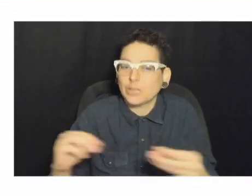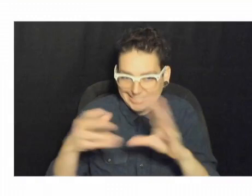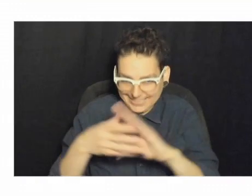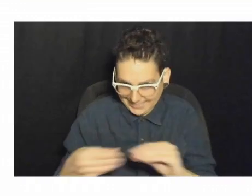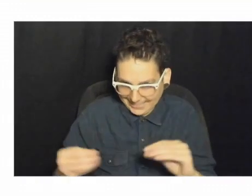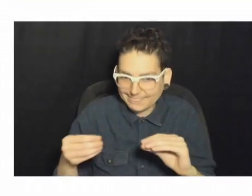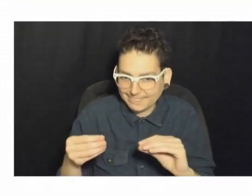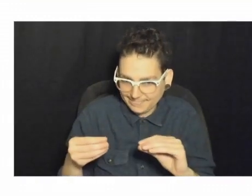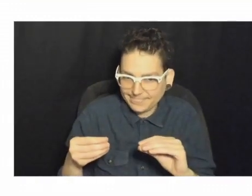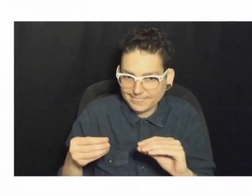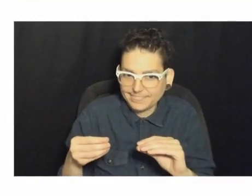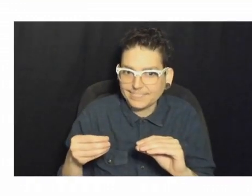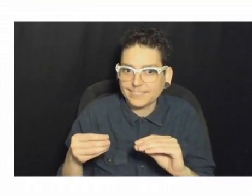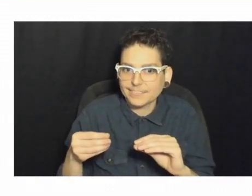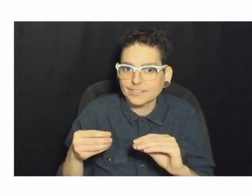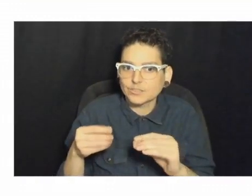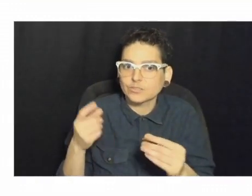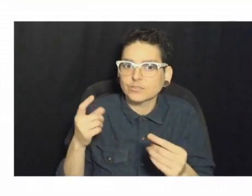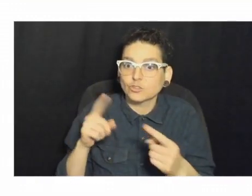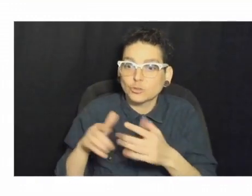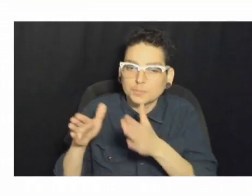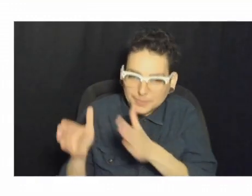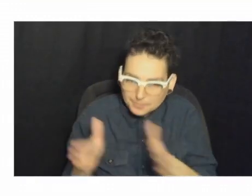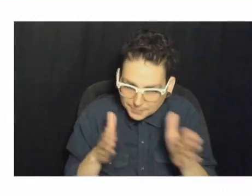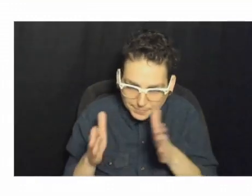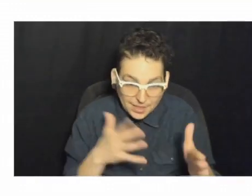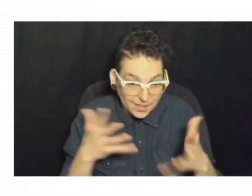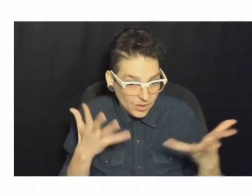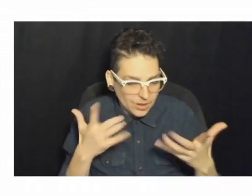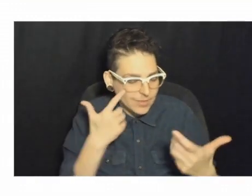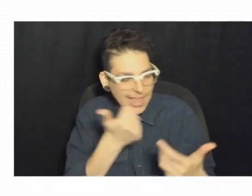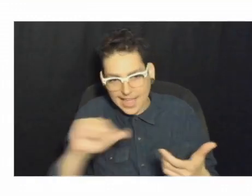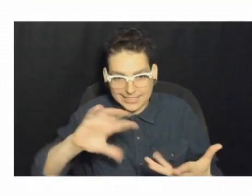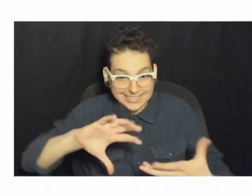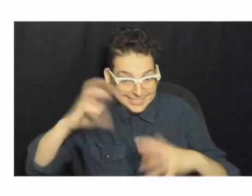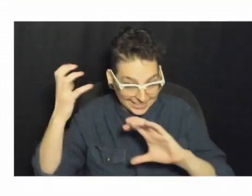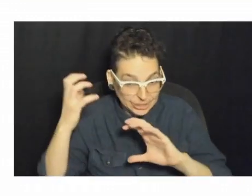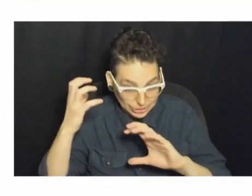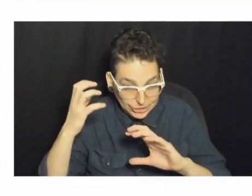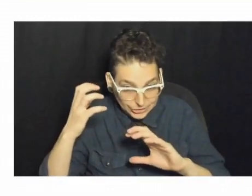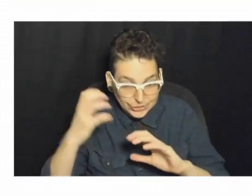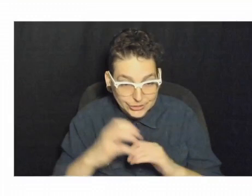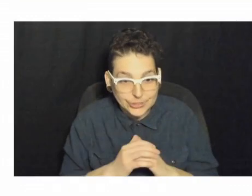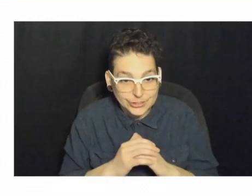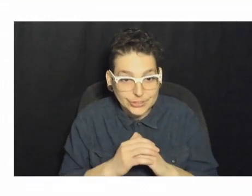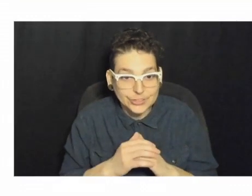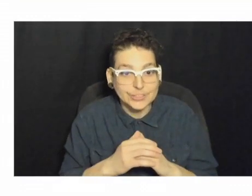for for disaster and sharing of information. So I think that was a really good sticky there. Mm-hmm.